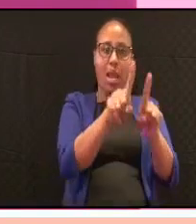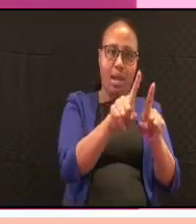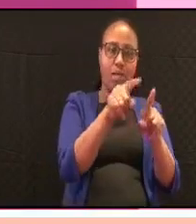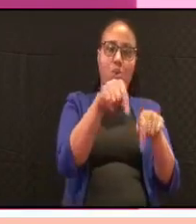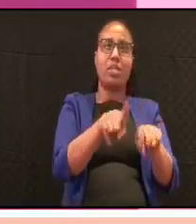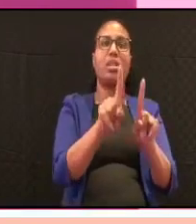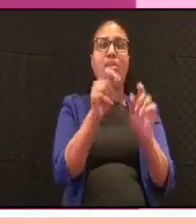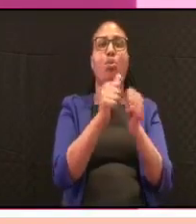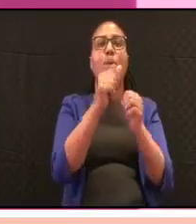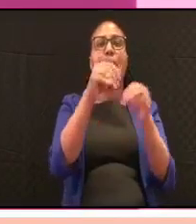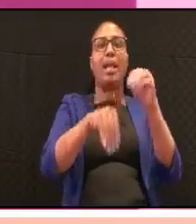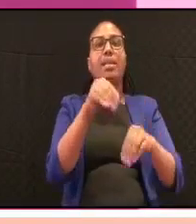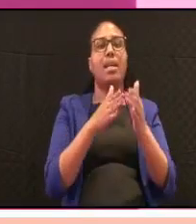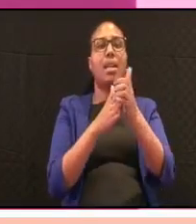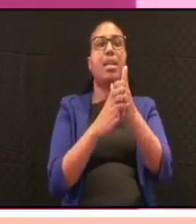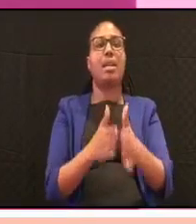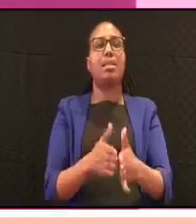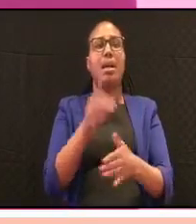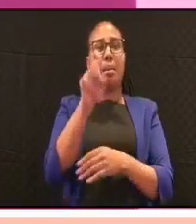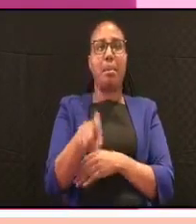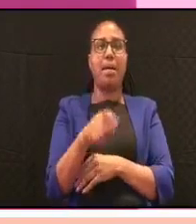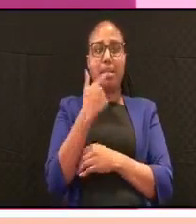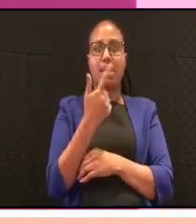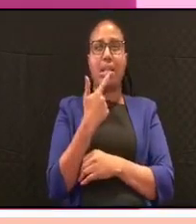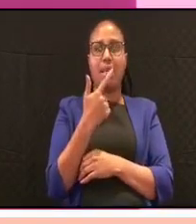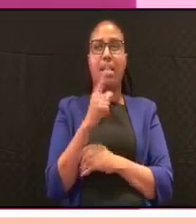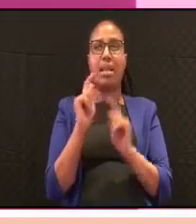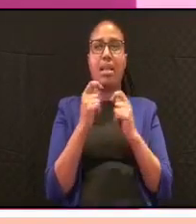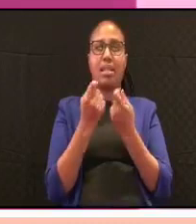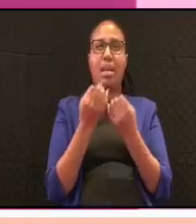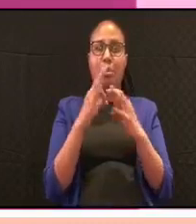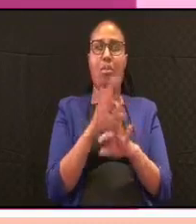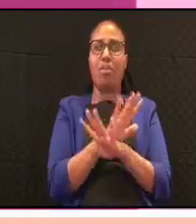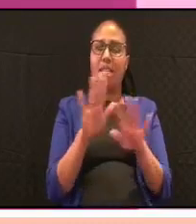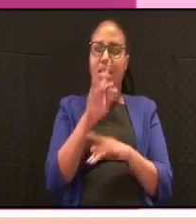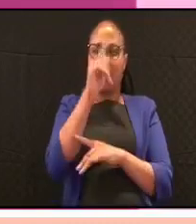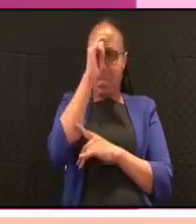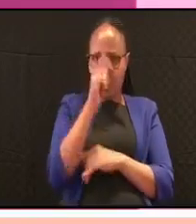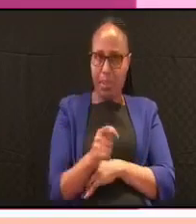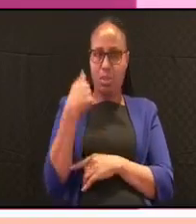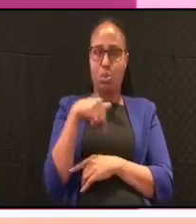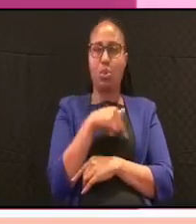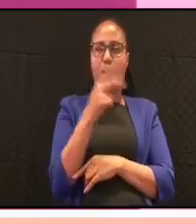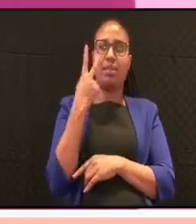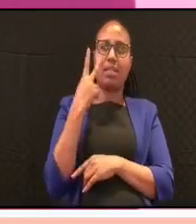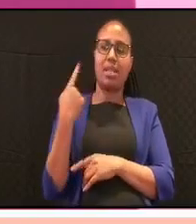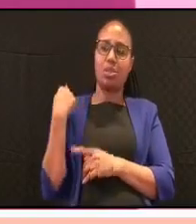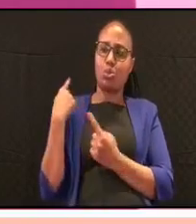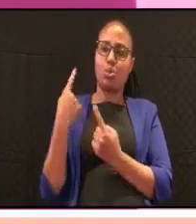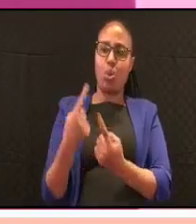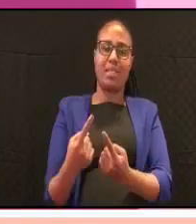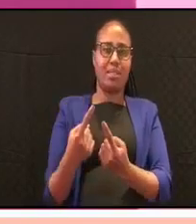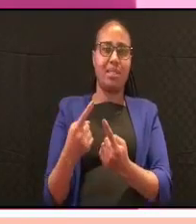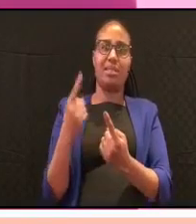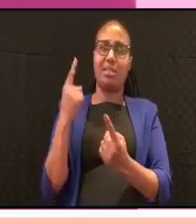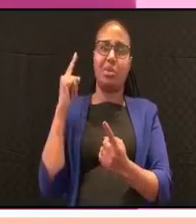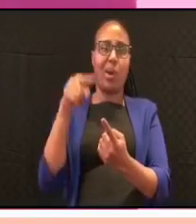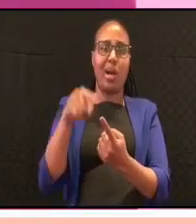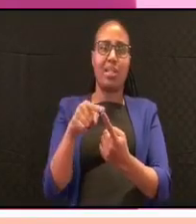elected leaders. And I must say, the kind of disrespect we have seen towards elected